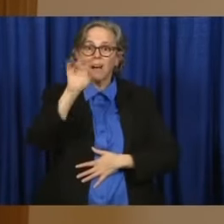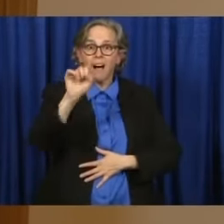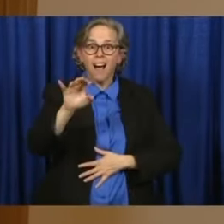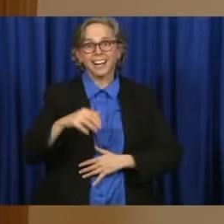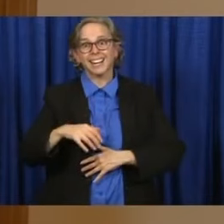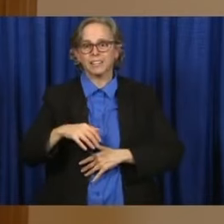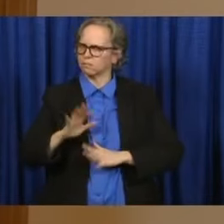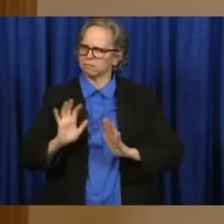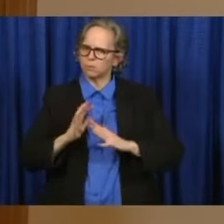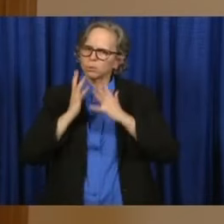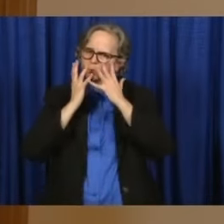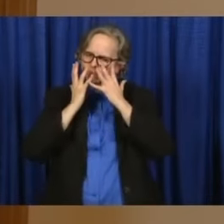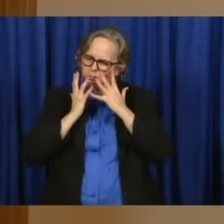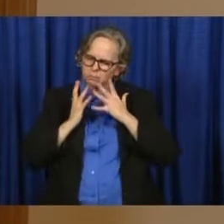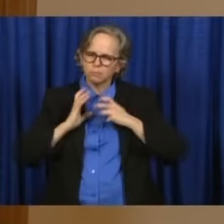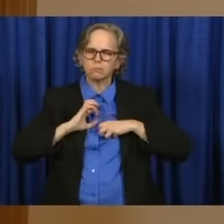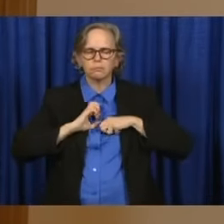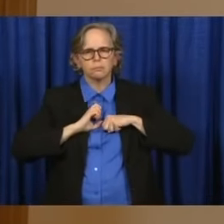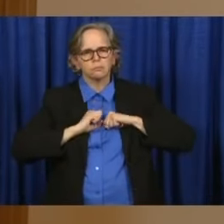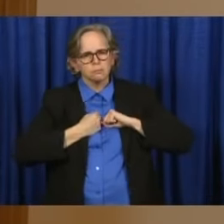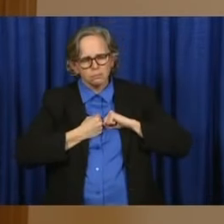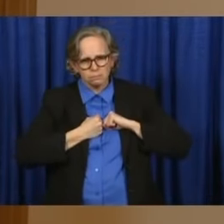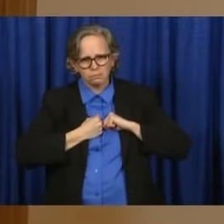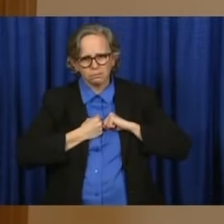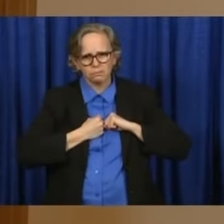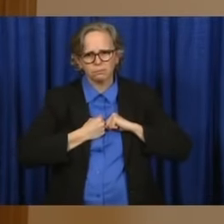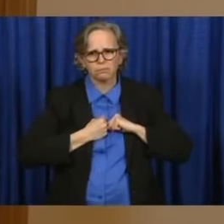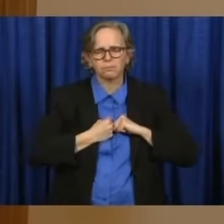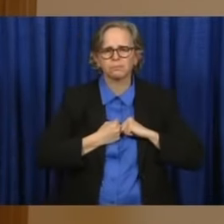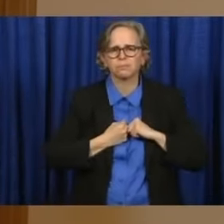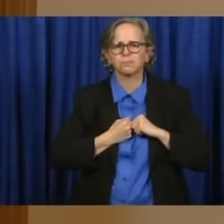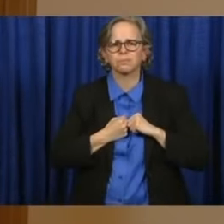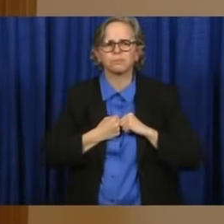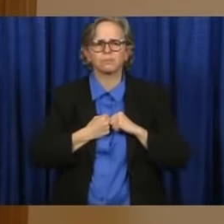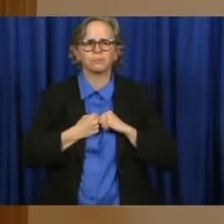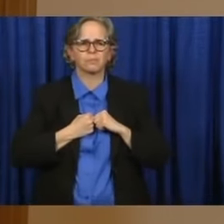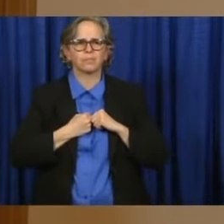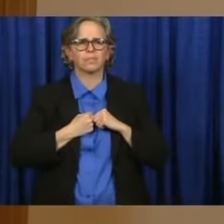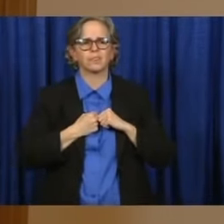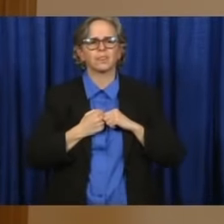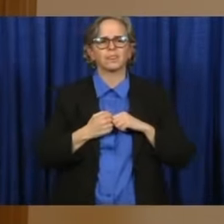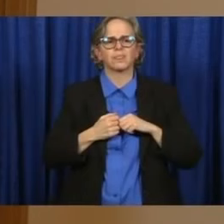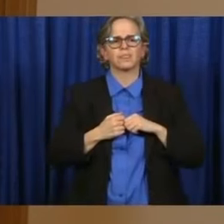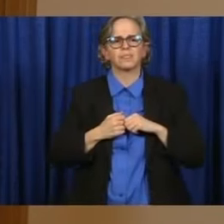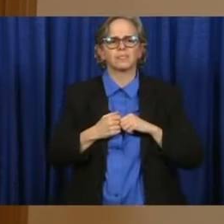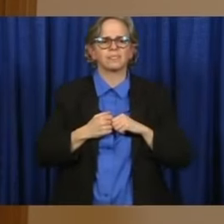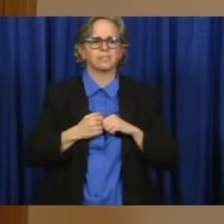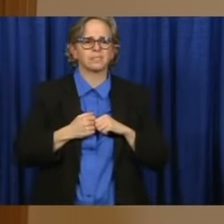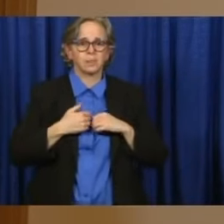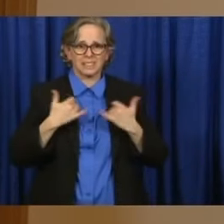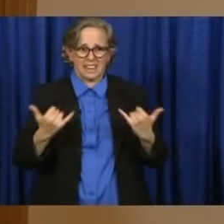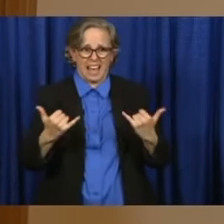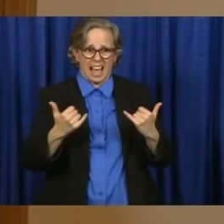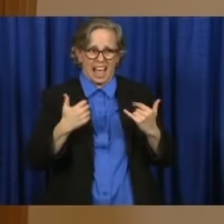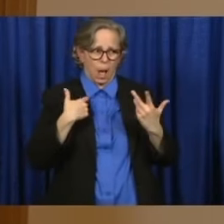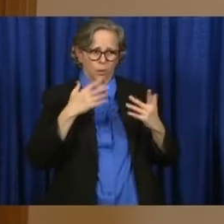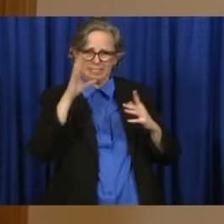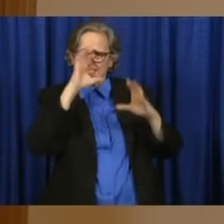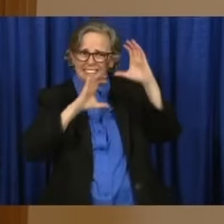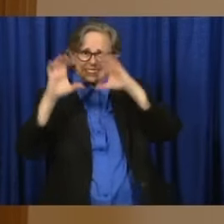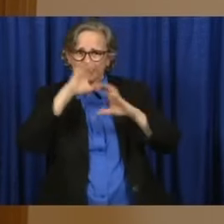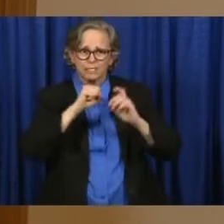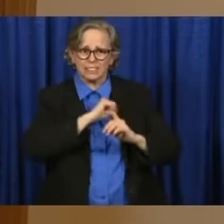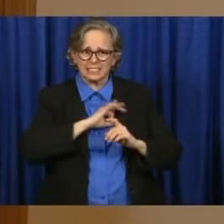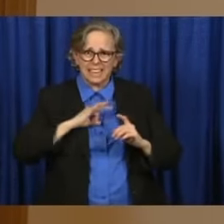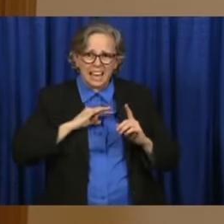are boosting our staffing, and for those of you who are workers in any of our boarded specialties in Ohio,